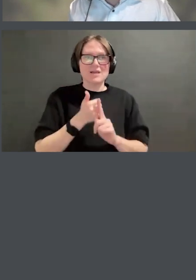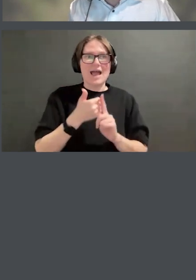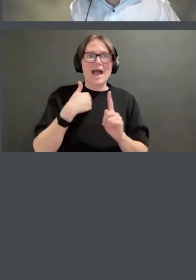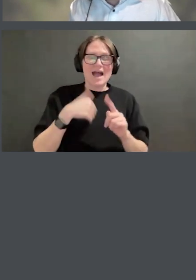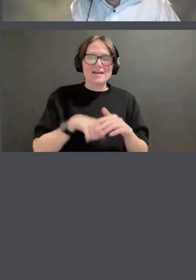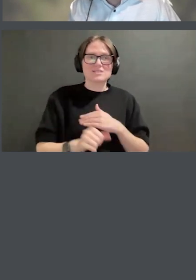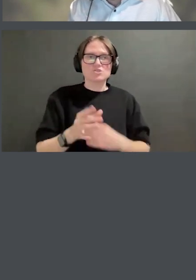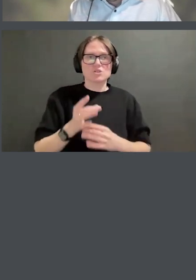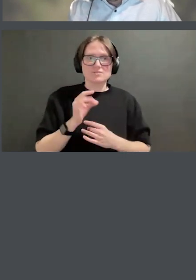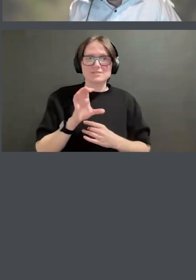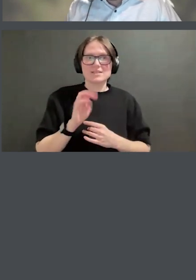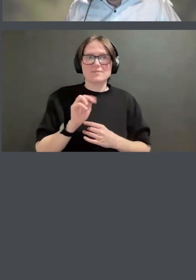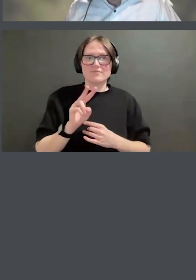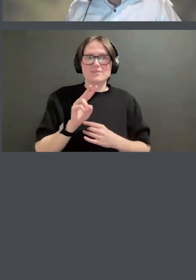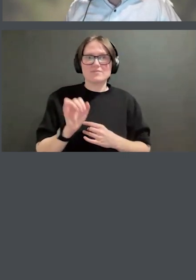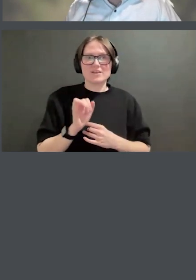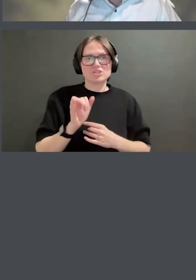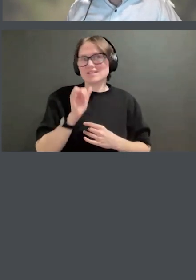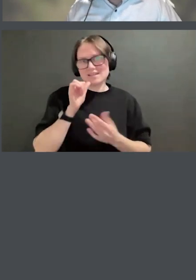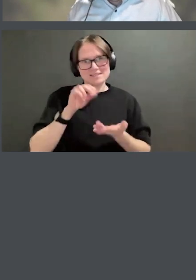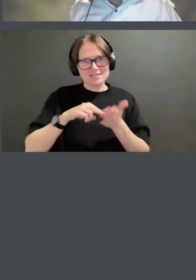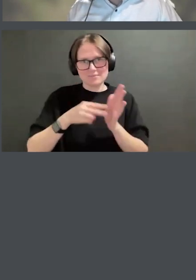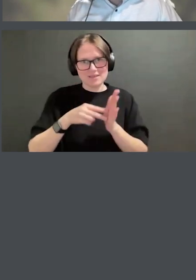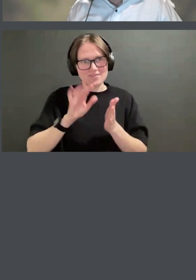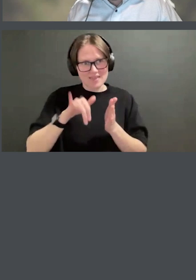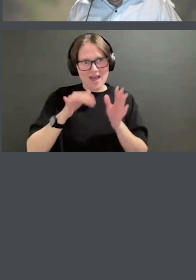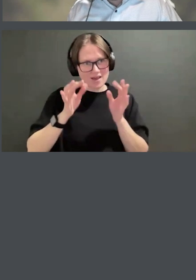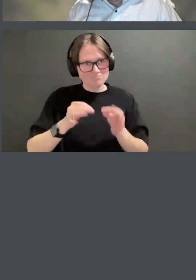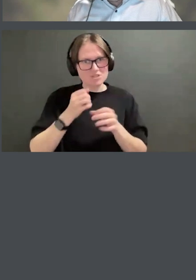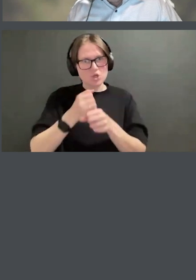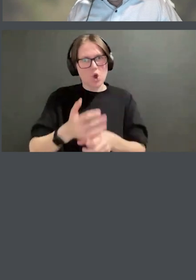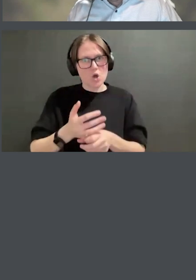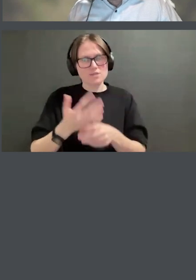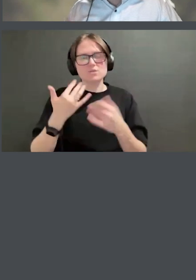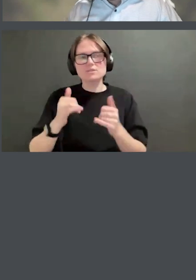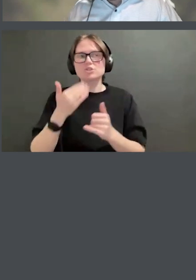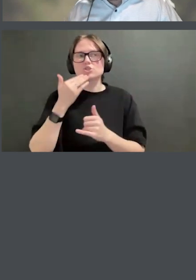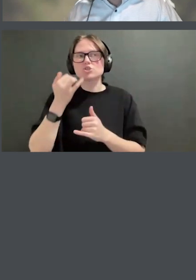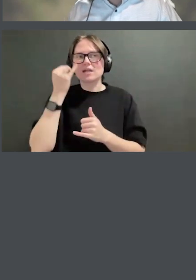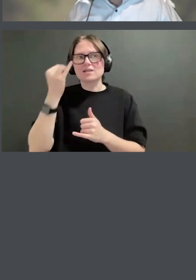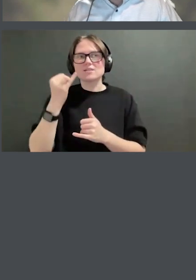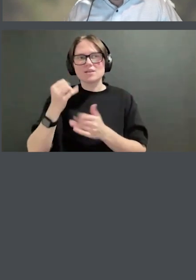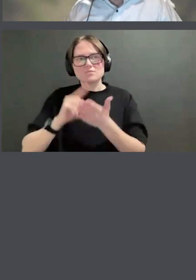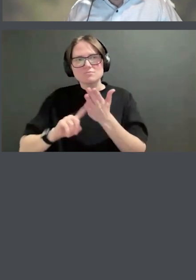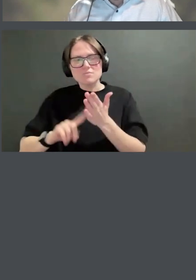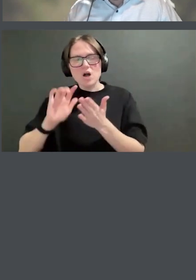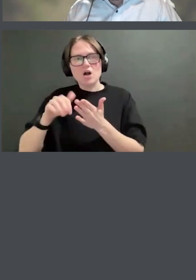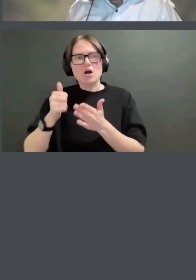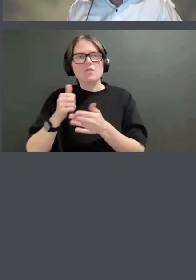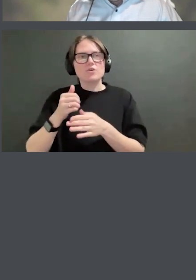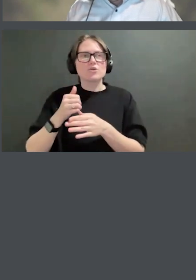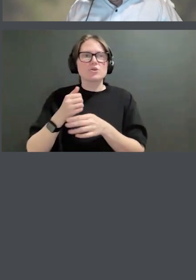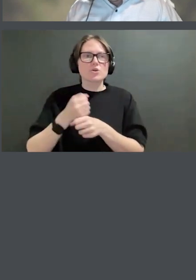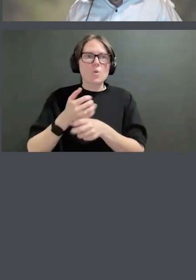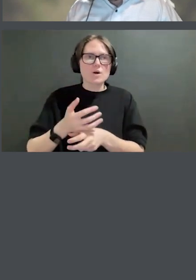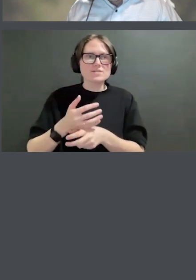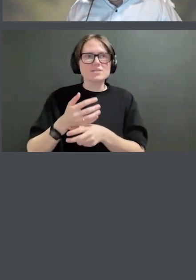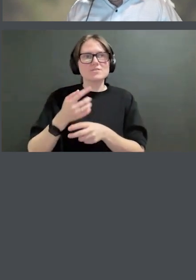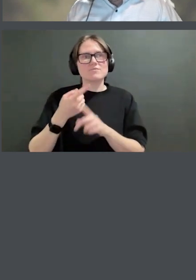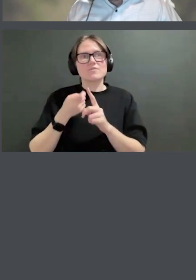tell you for sure that that's the cause. So it's still a good idea to look for other etiologies through imaging or genetic testing.